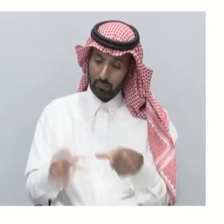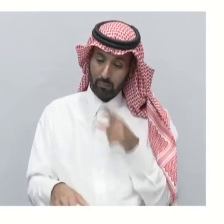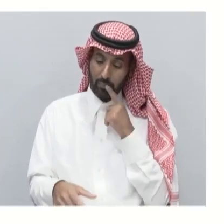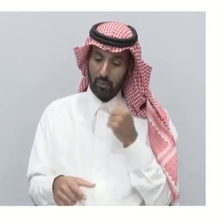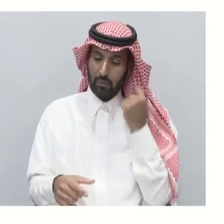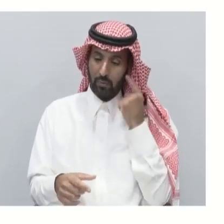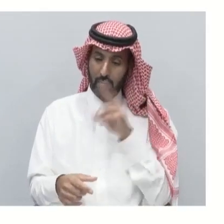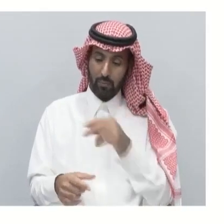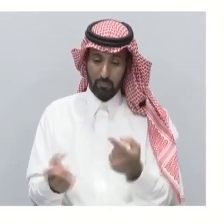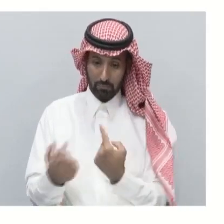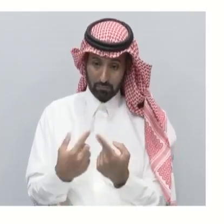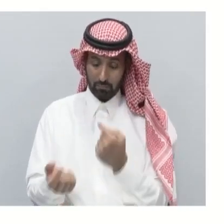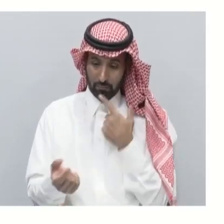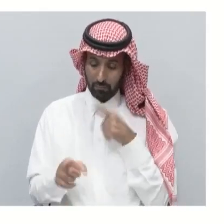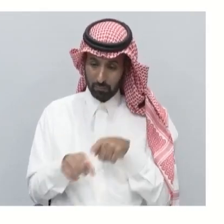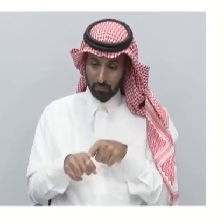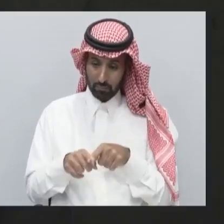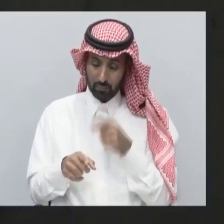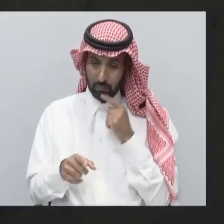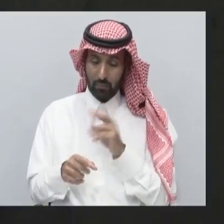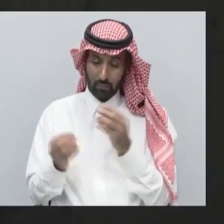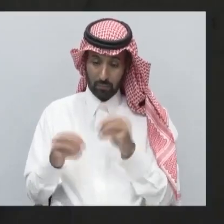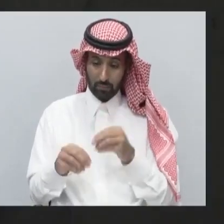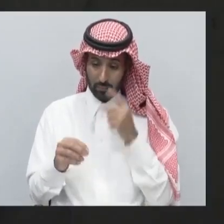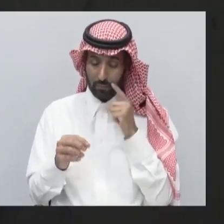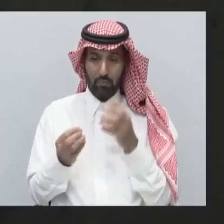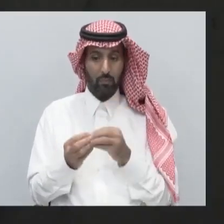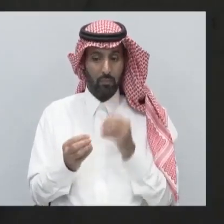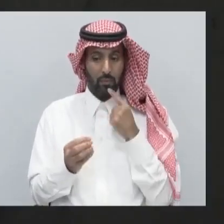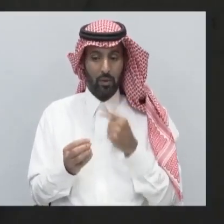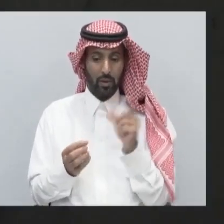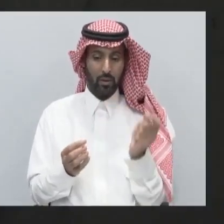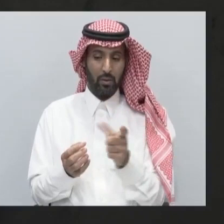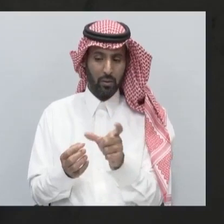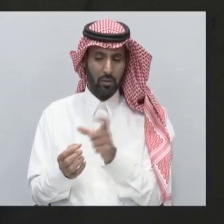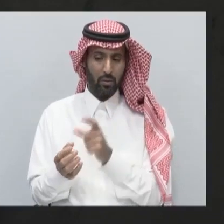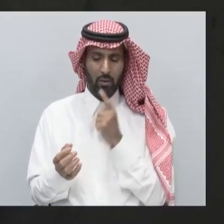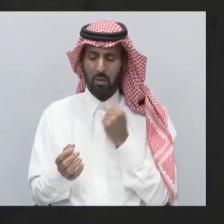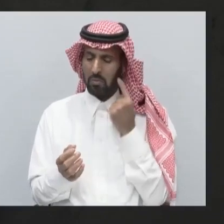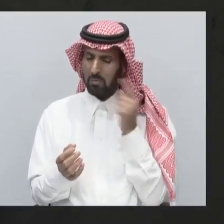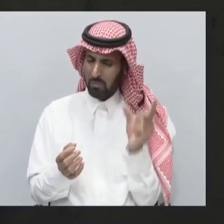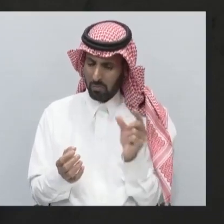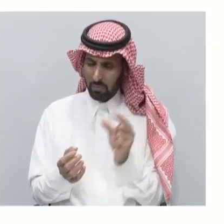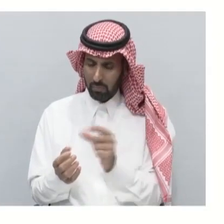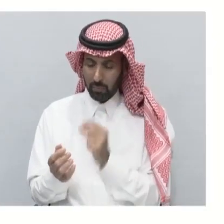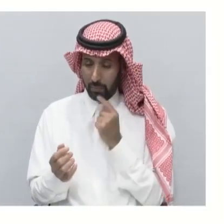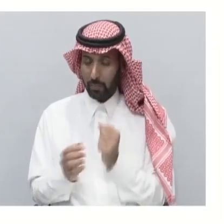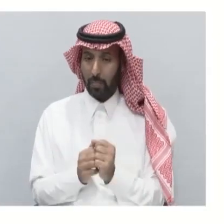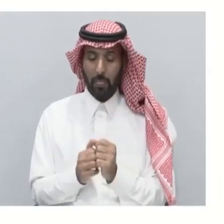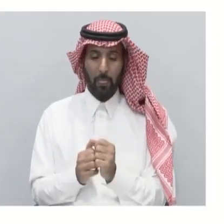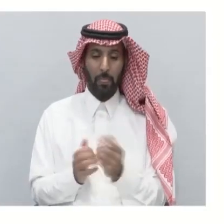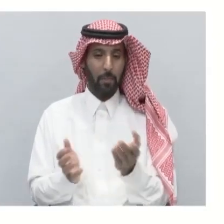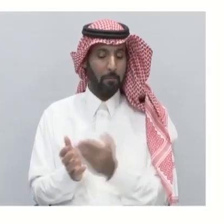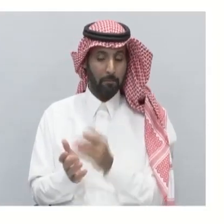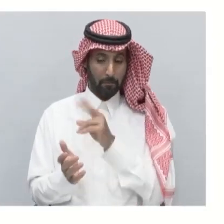very similar to speaking. We're having contracted forms. I'd rather, not I would, I'd rather. Also,